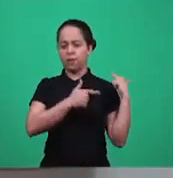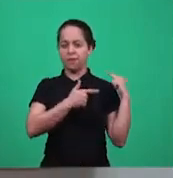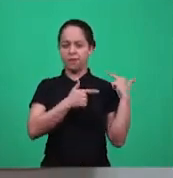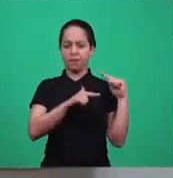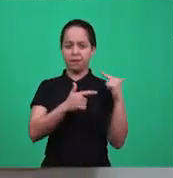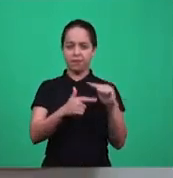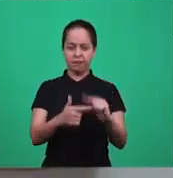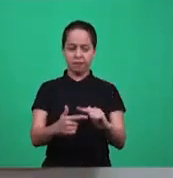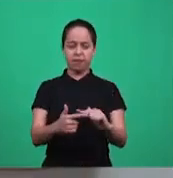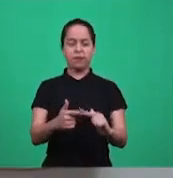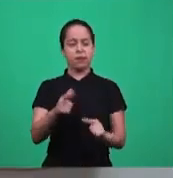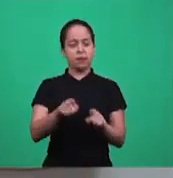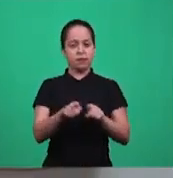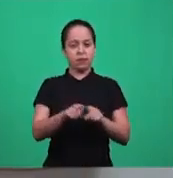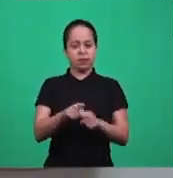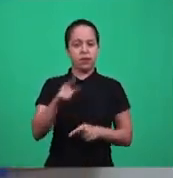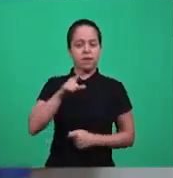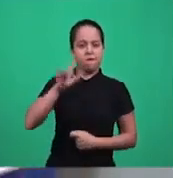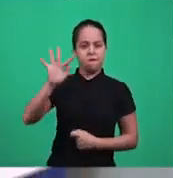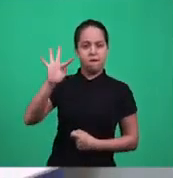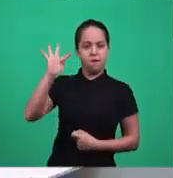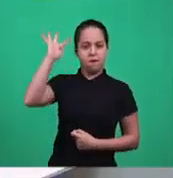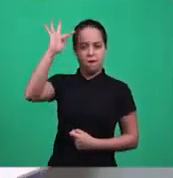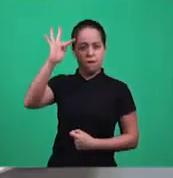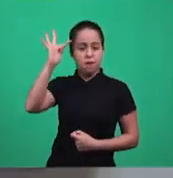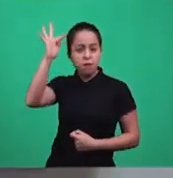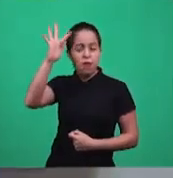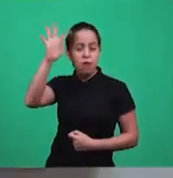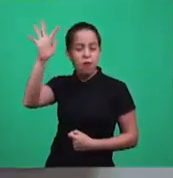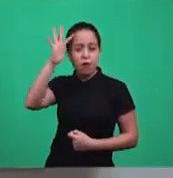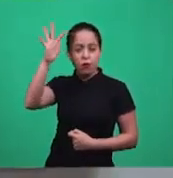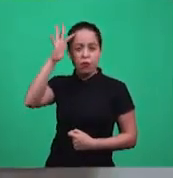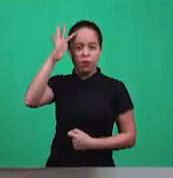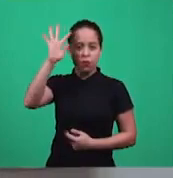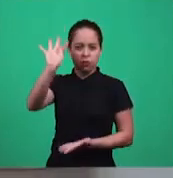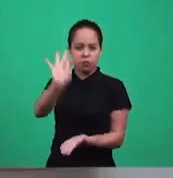in aspects which were philosophical,